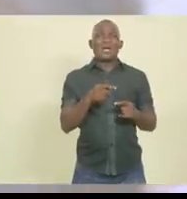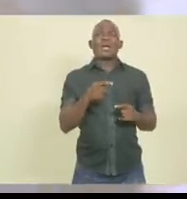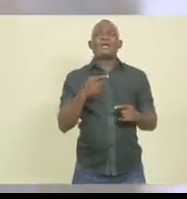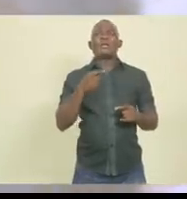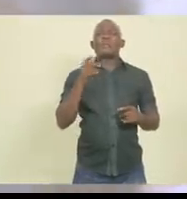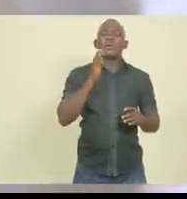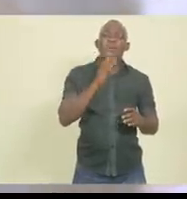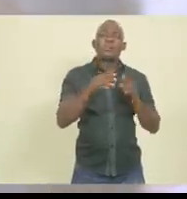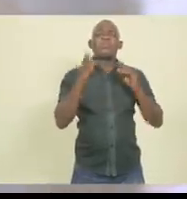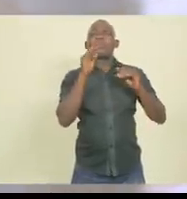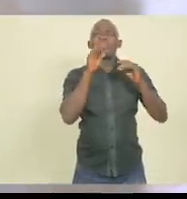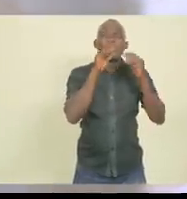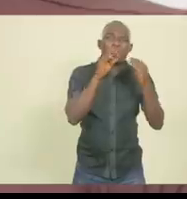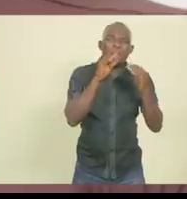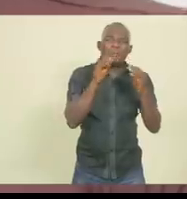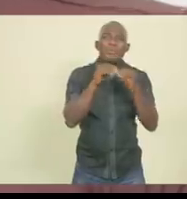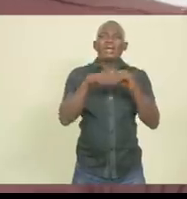too. And